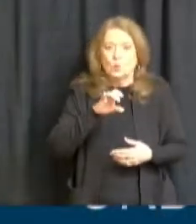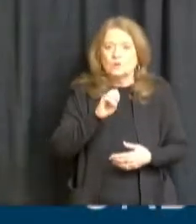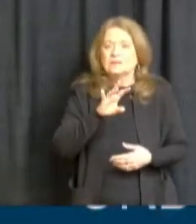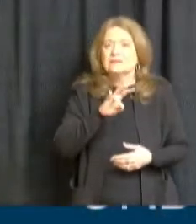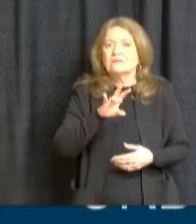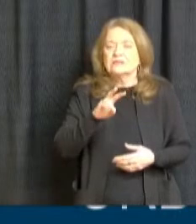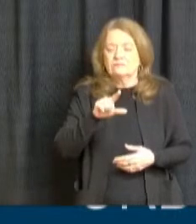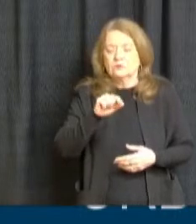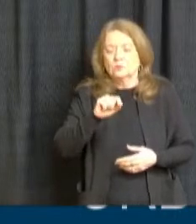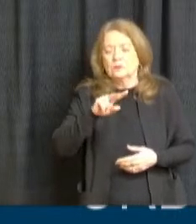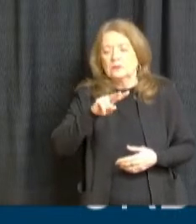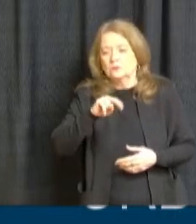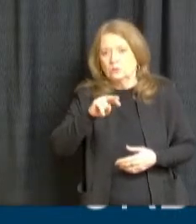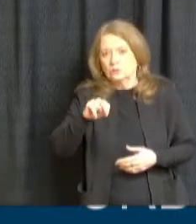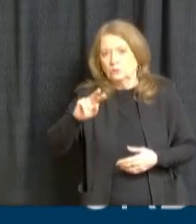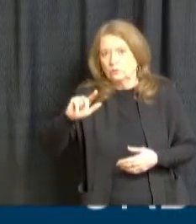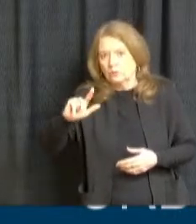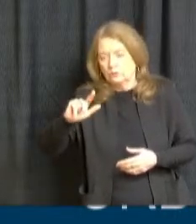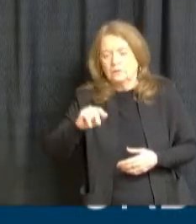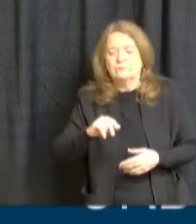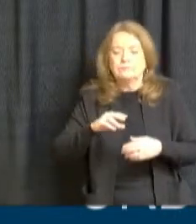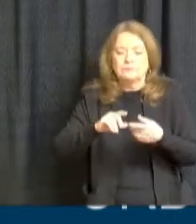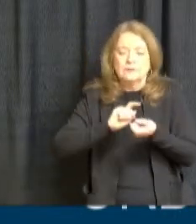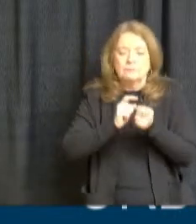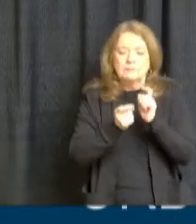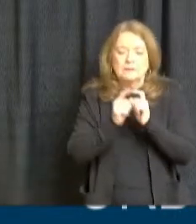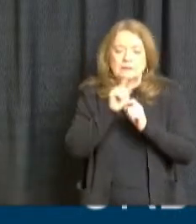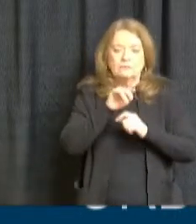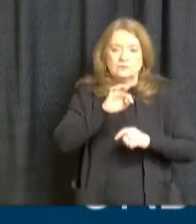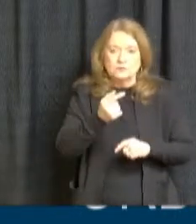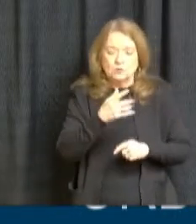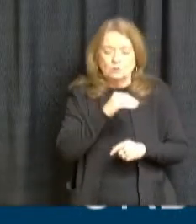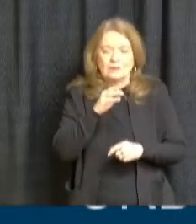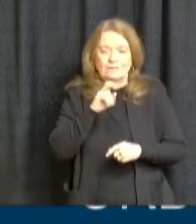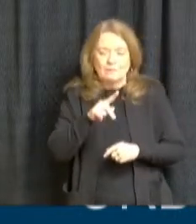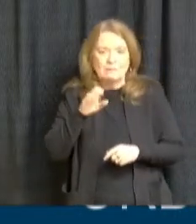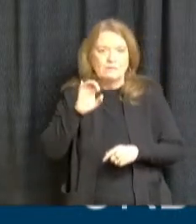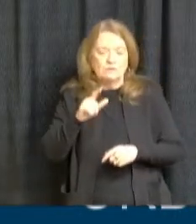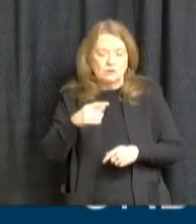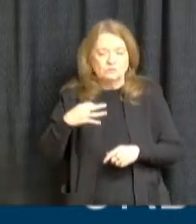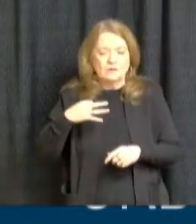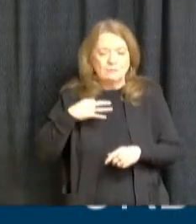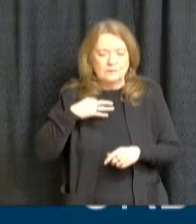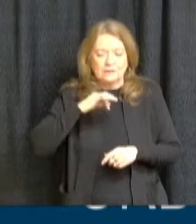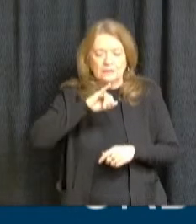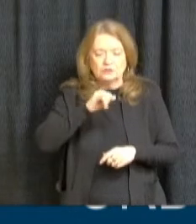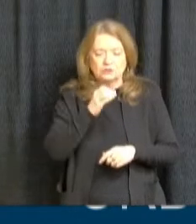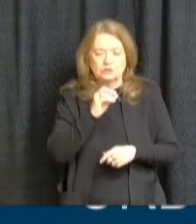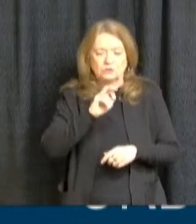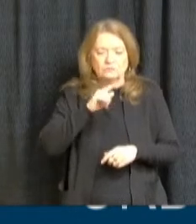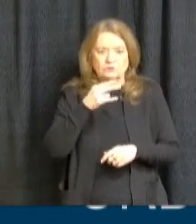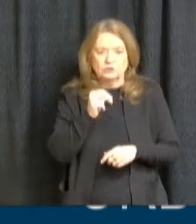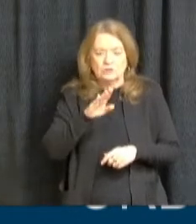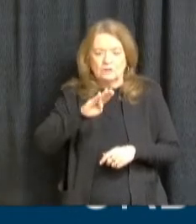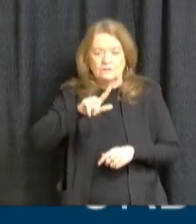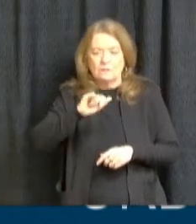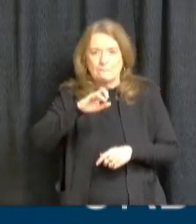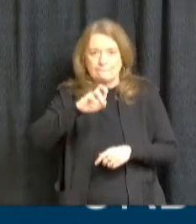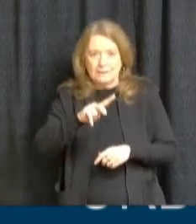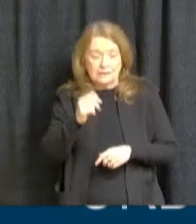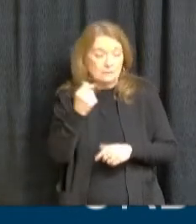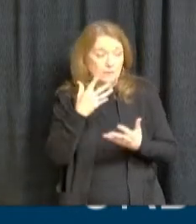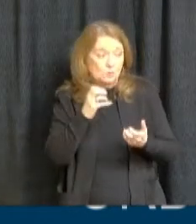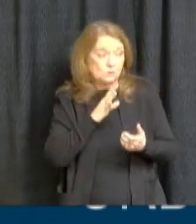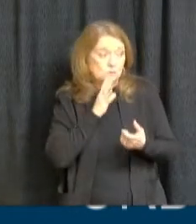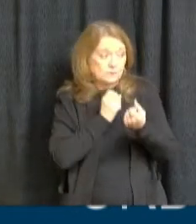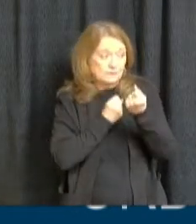77, 2022-23, amending the zoning ordinance and map of the city of Clarksville, application of Jonathan Blick. Anyone in the audience wish